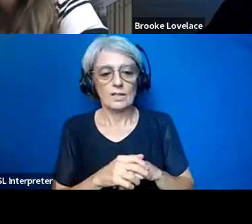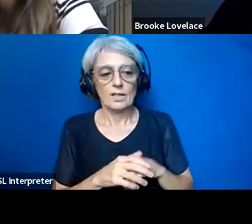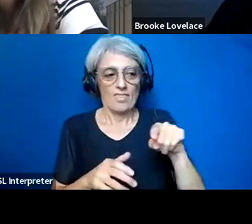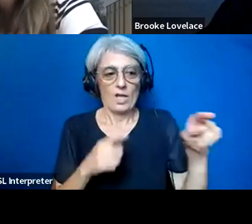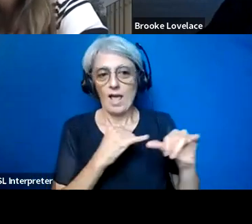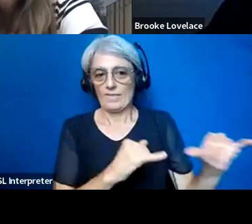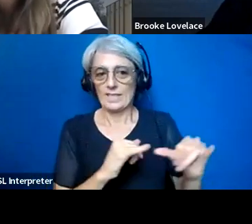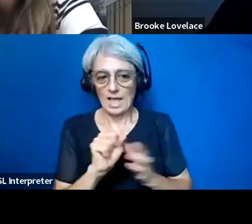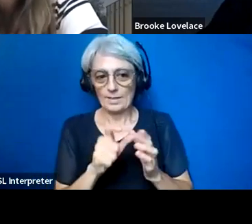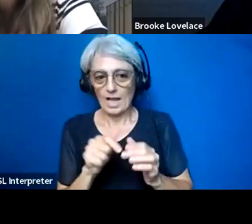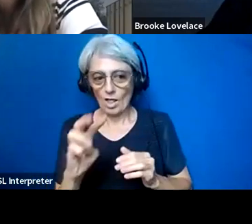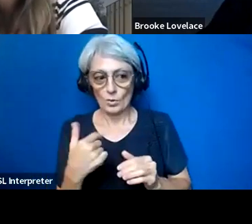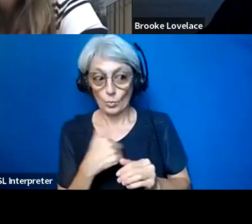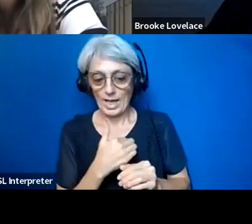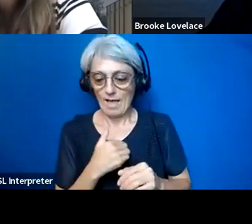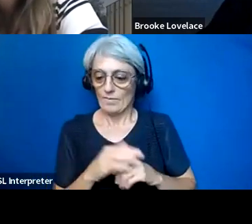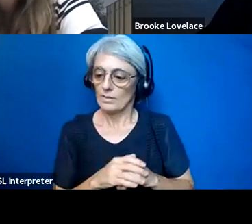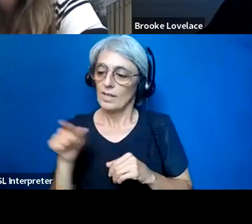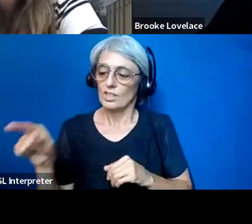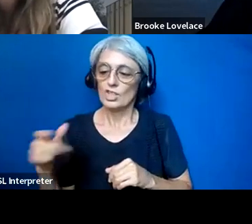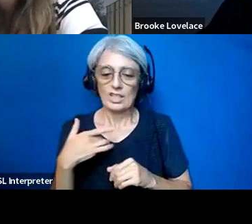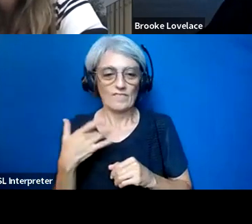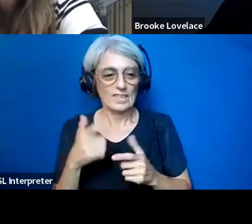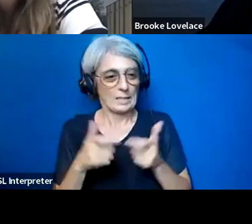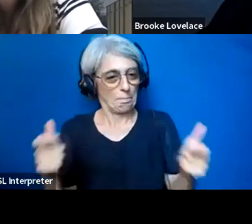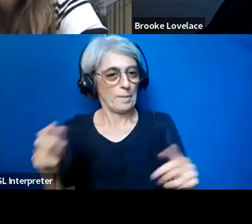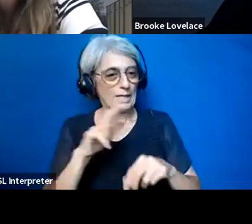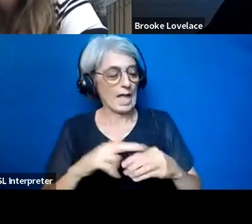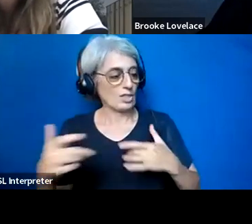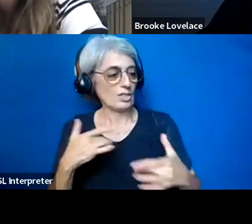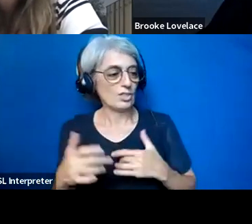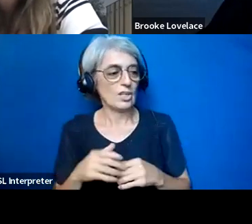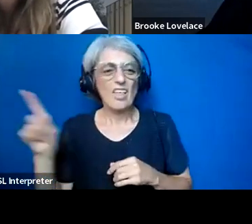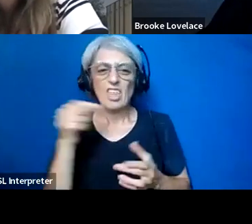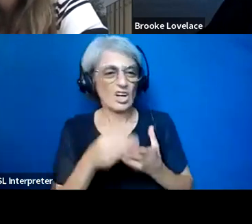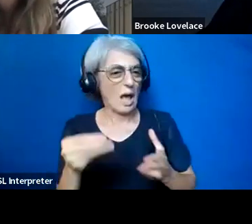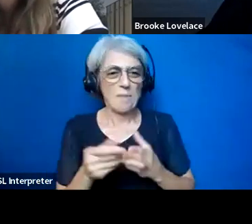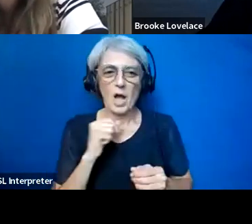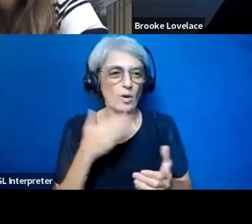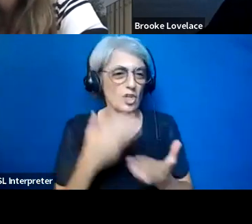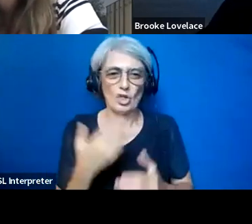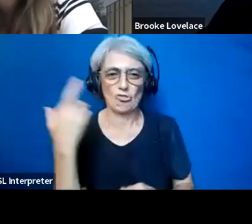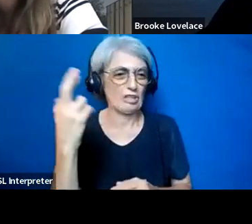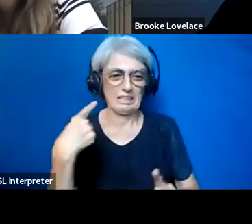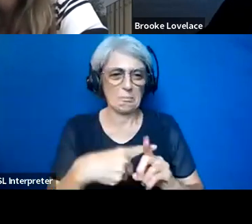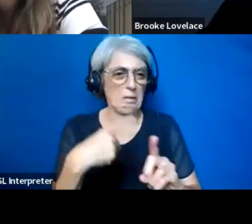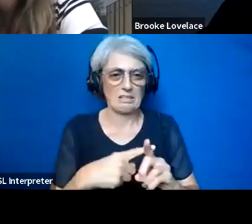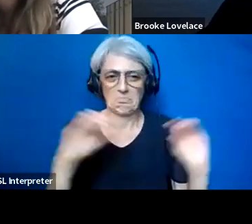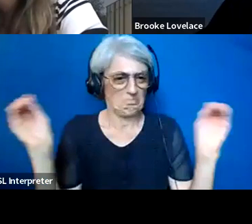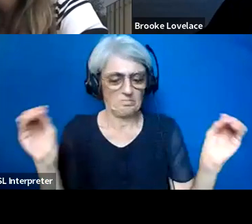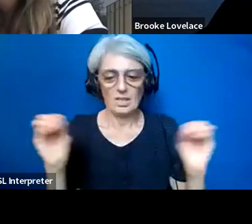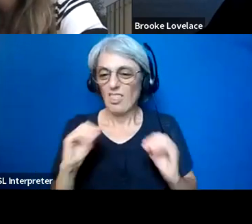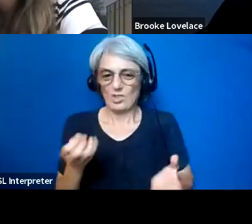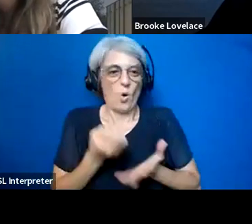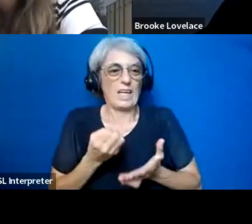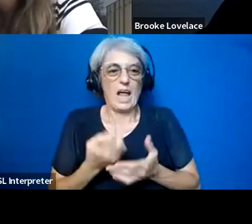national security concern for her. And they're not doing that for any good intent. There's no economic reason that justifies the